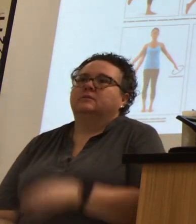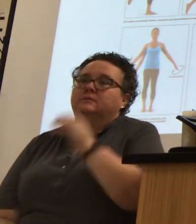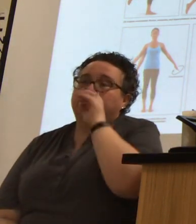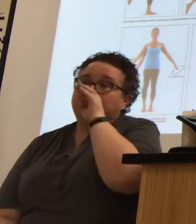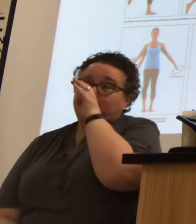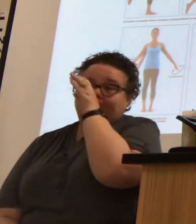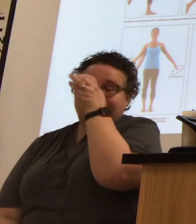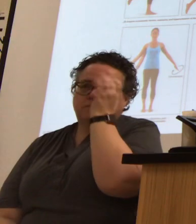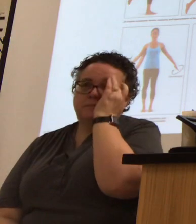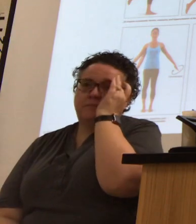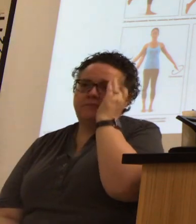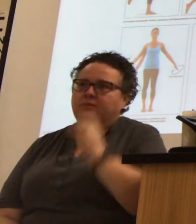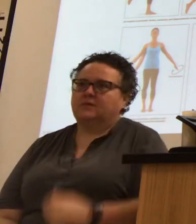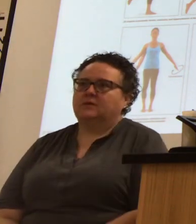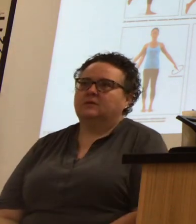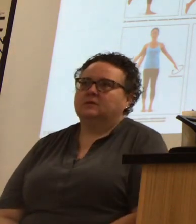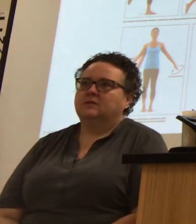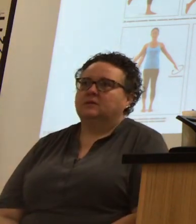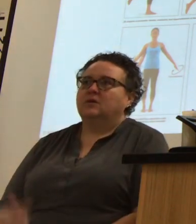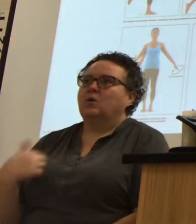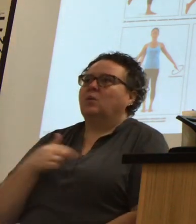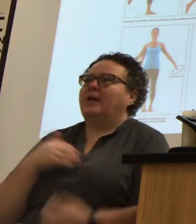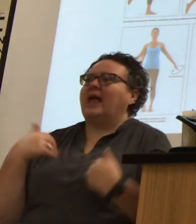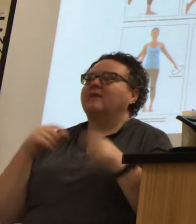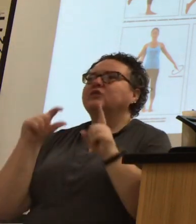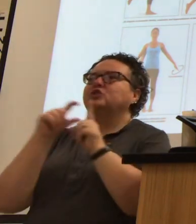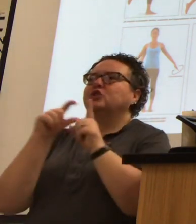There are terms of movement I think you should know now.